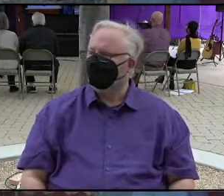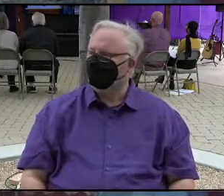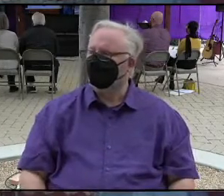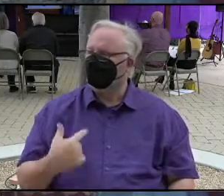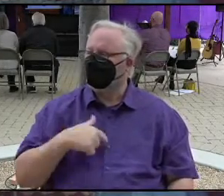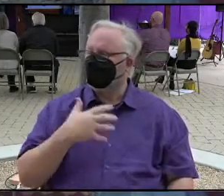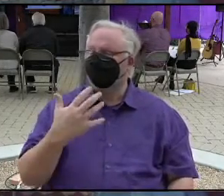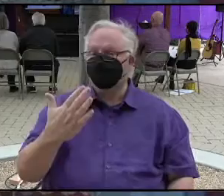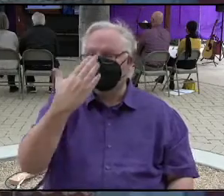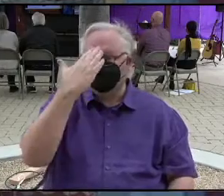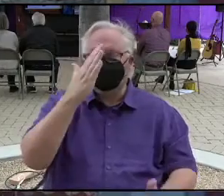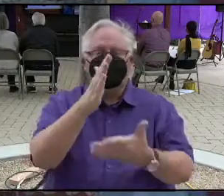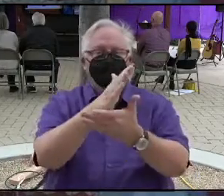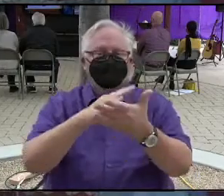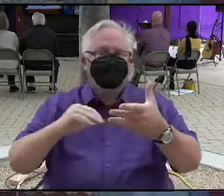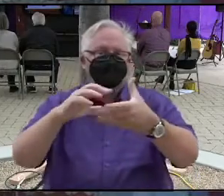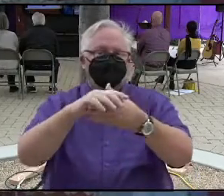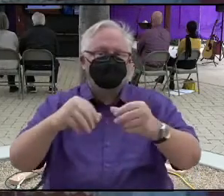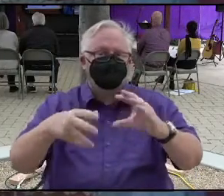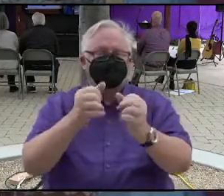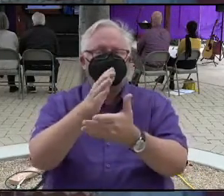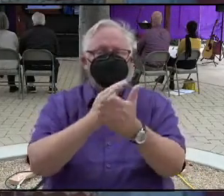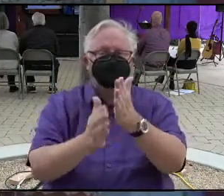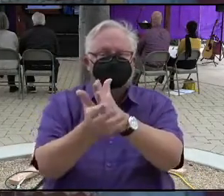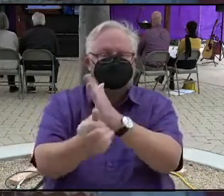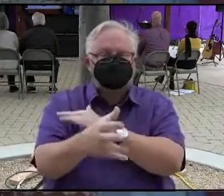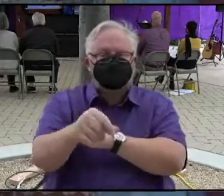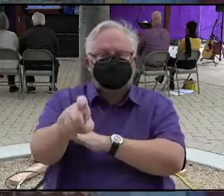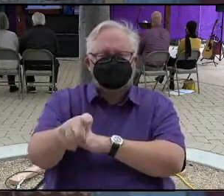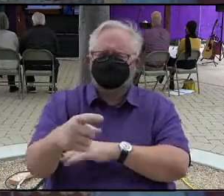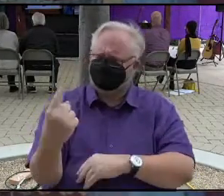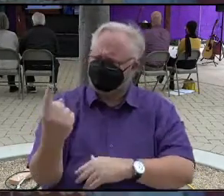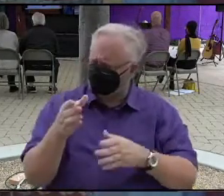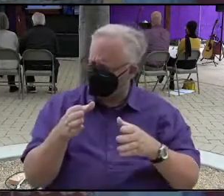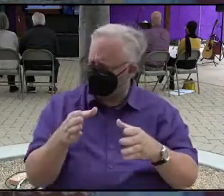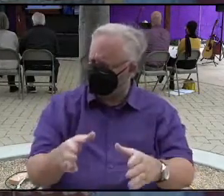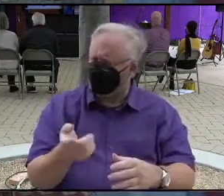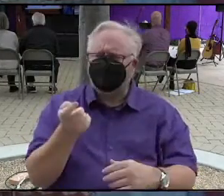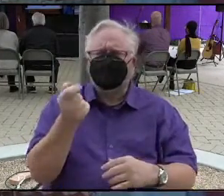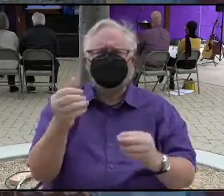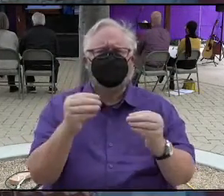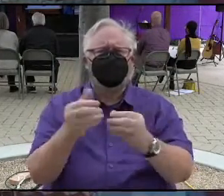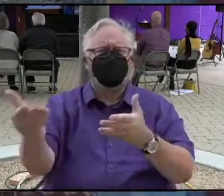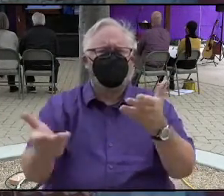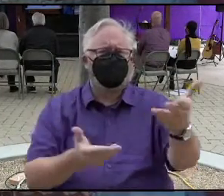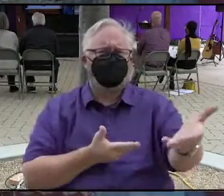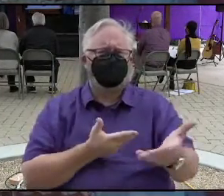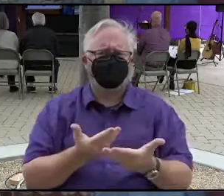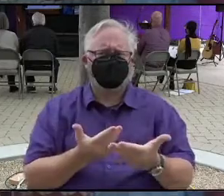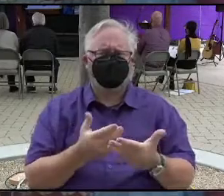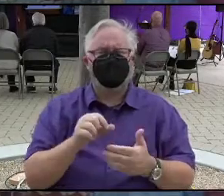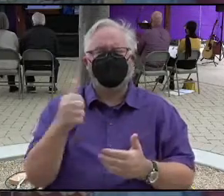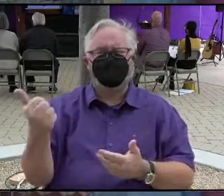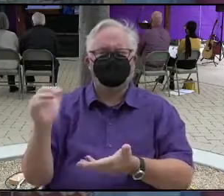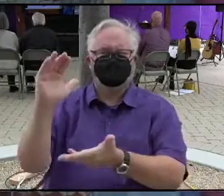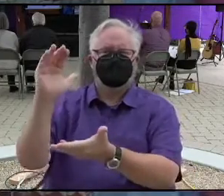We knew that certain stories, certain gifts and needs were somehow a little more welcome than